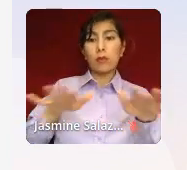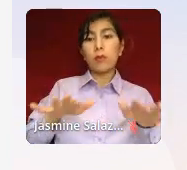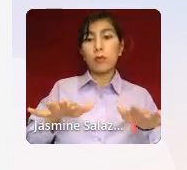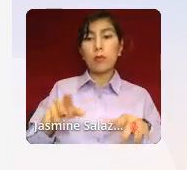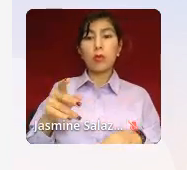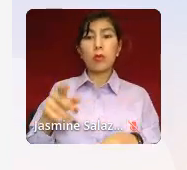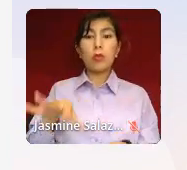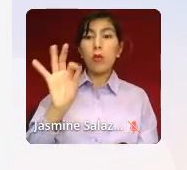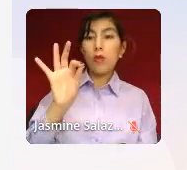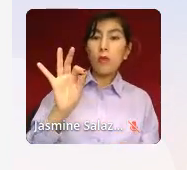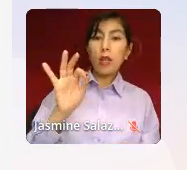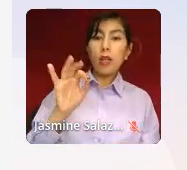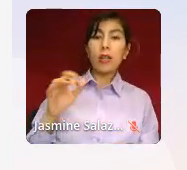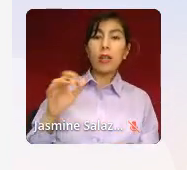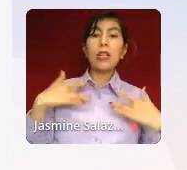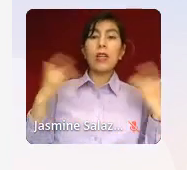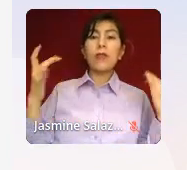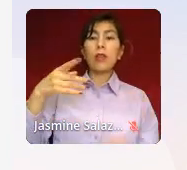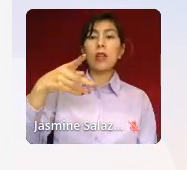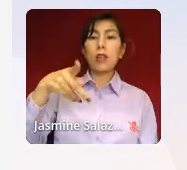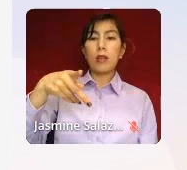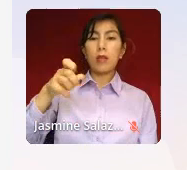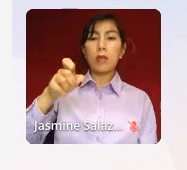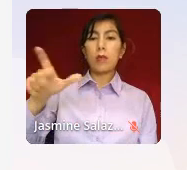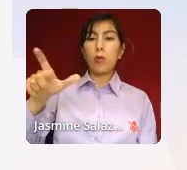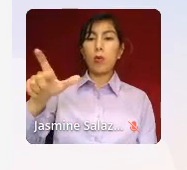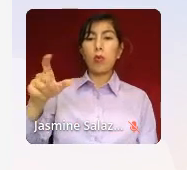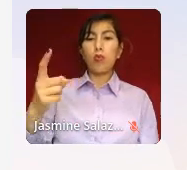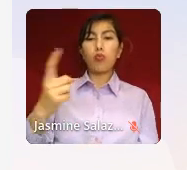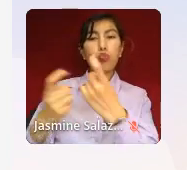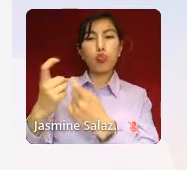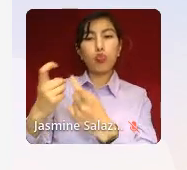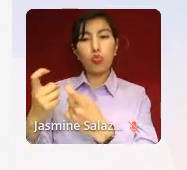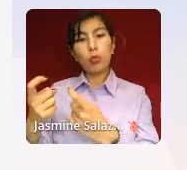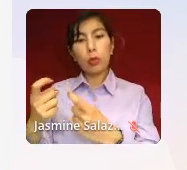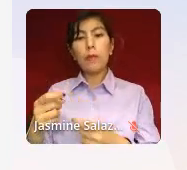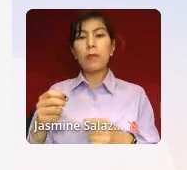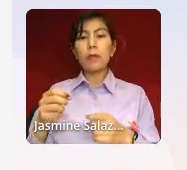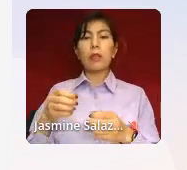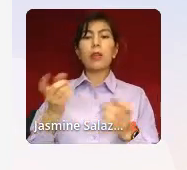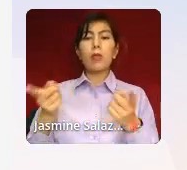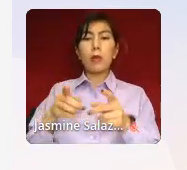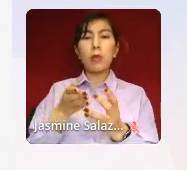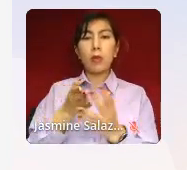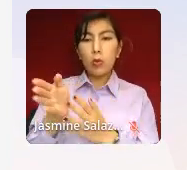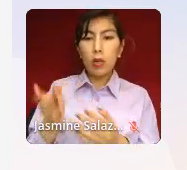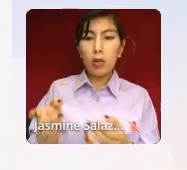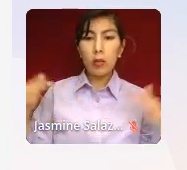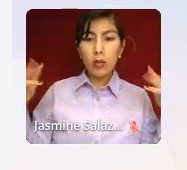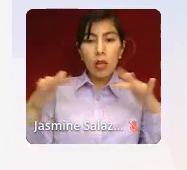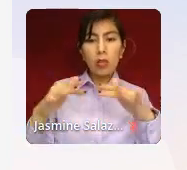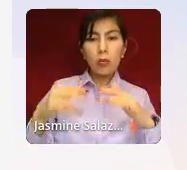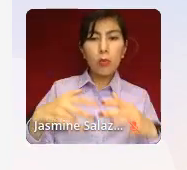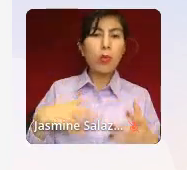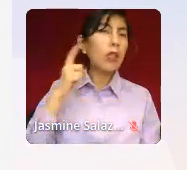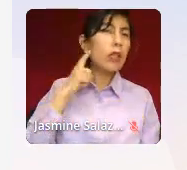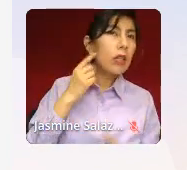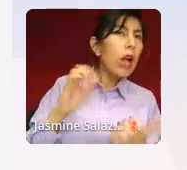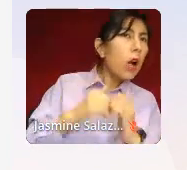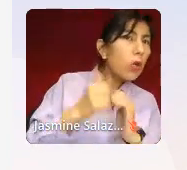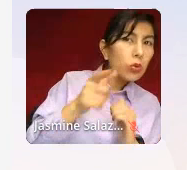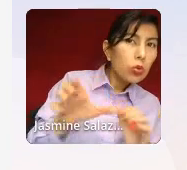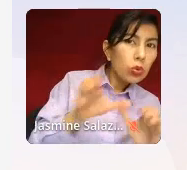event polls. And we will launch event polls throughout the summit. We want to hear how you're doing, how